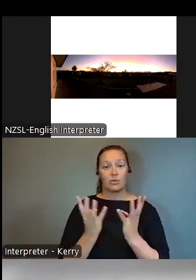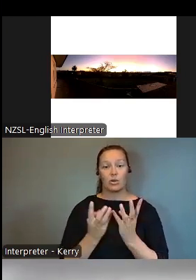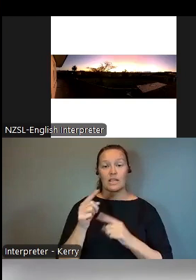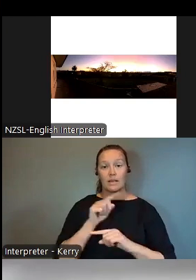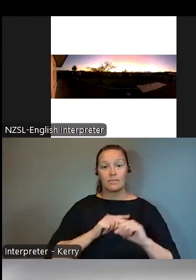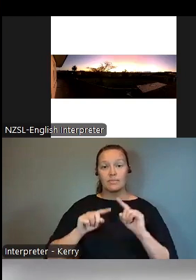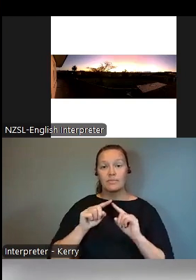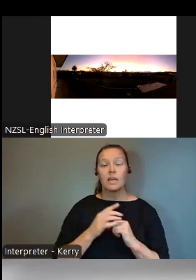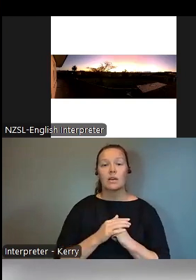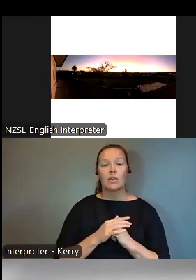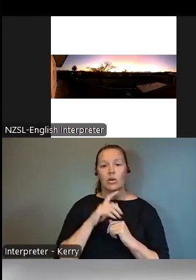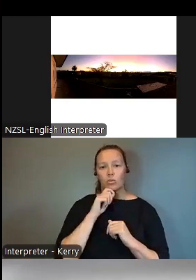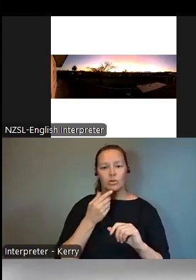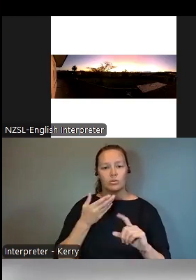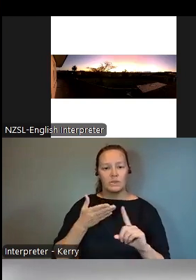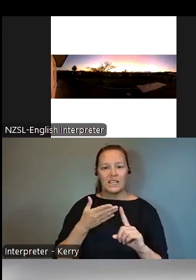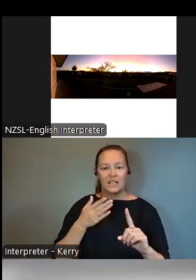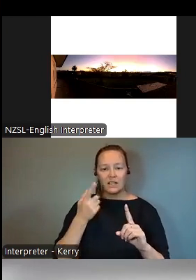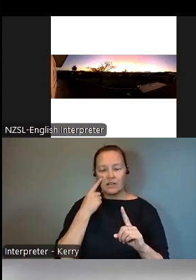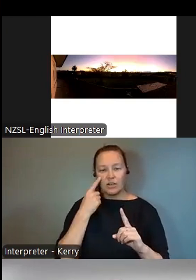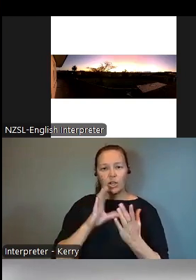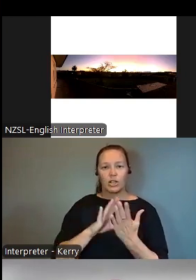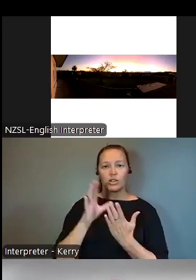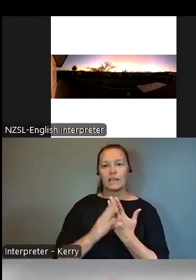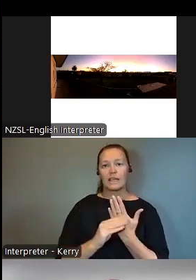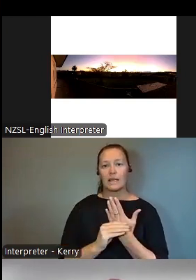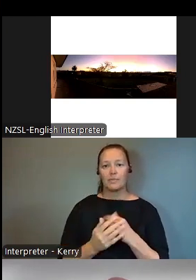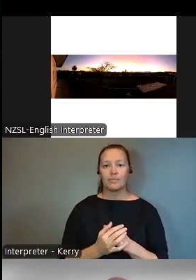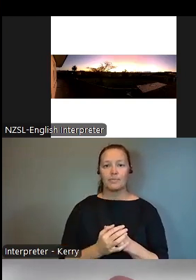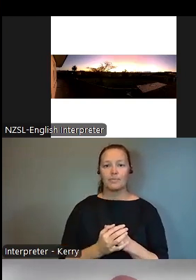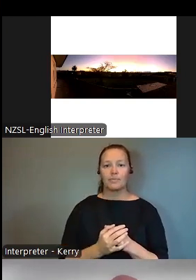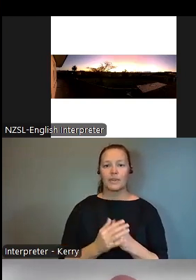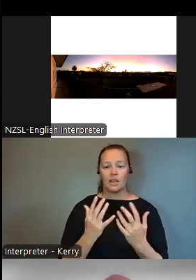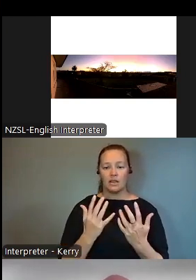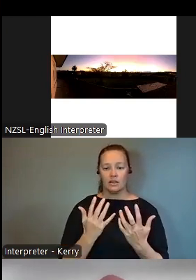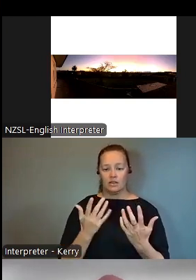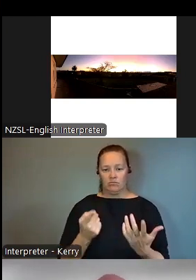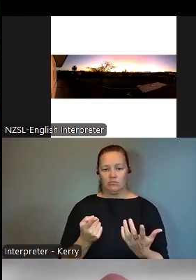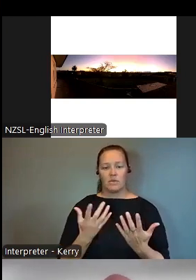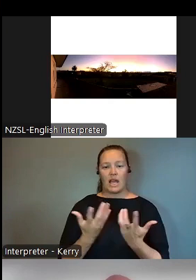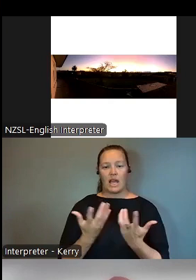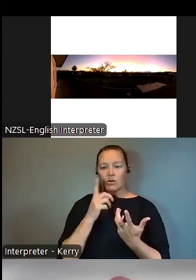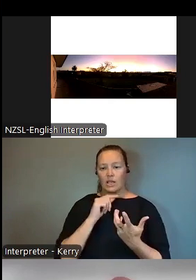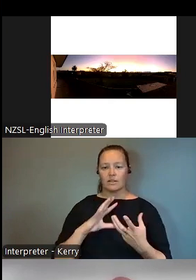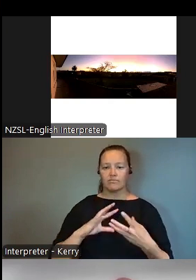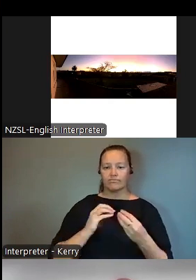looking specifically at curriculum and how to create the conditions for